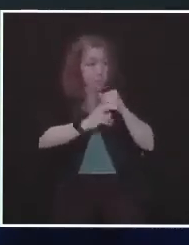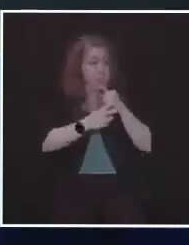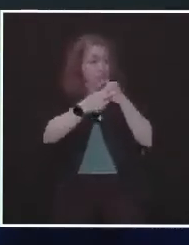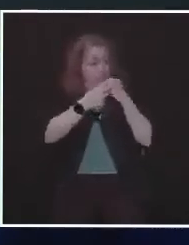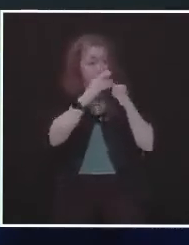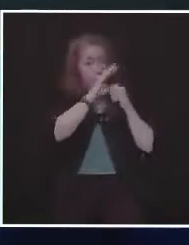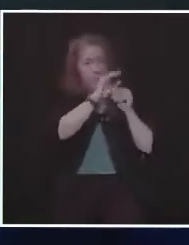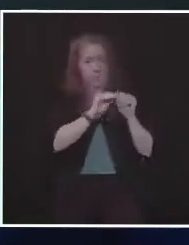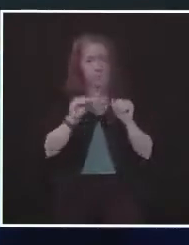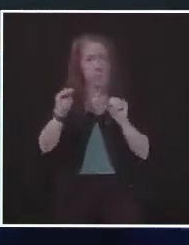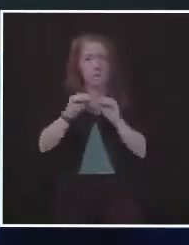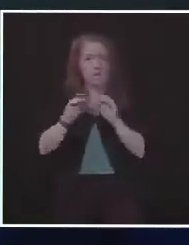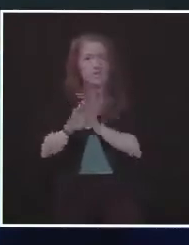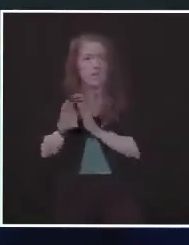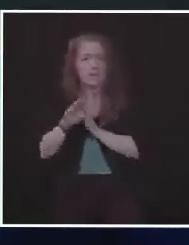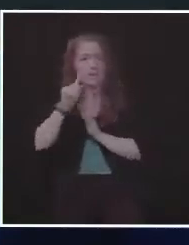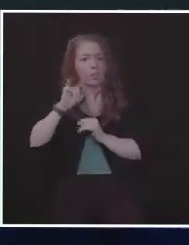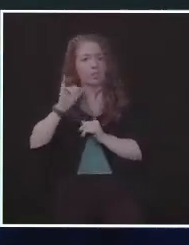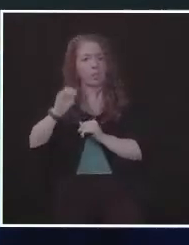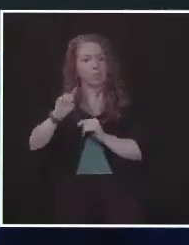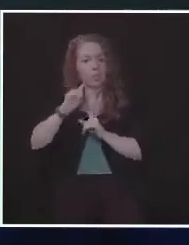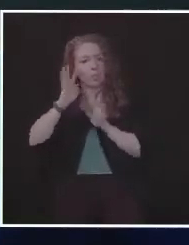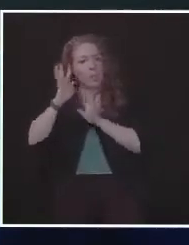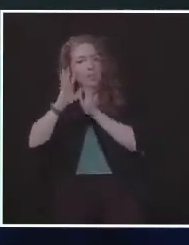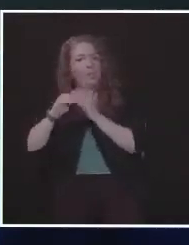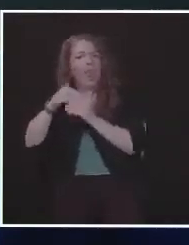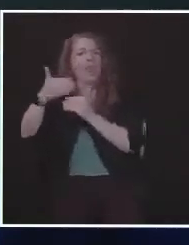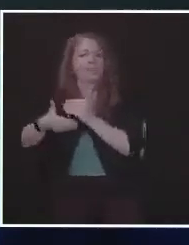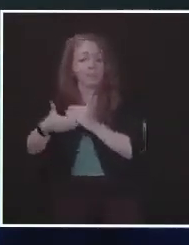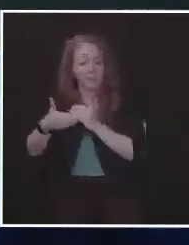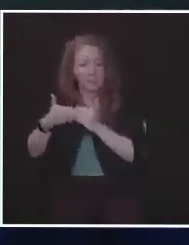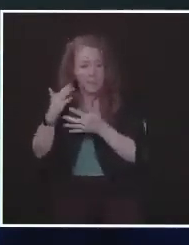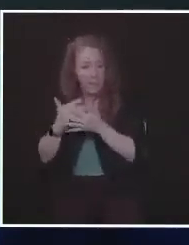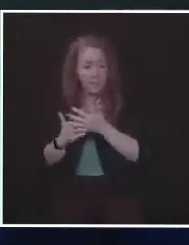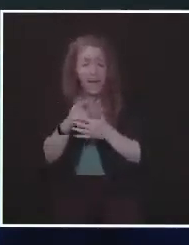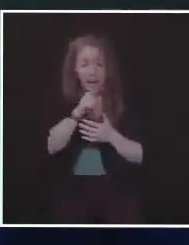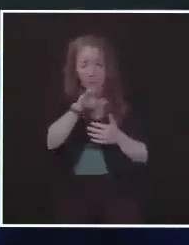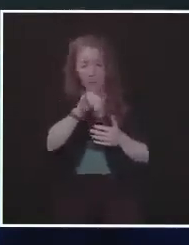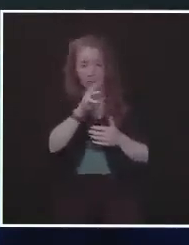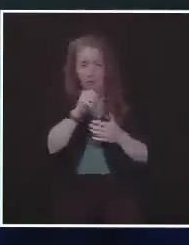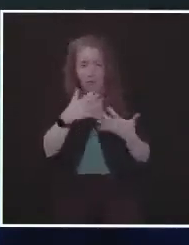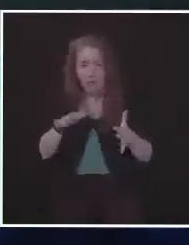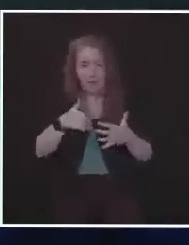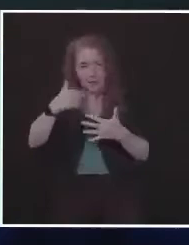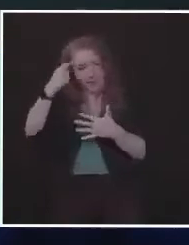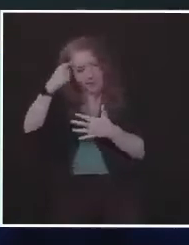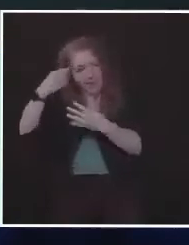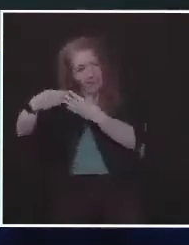step. We've got a lot of things. I can see he's got this list going on in his head right now,